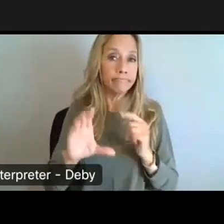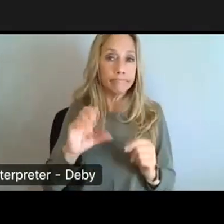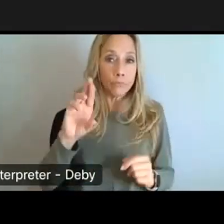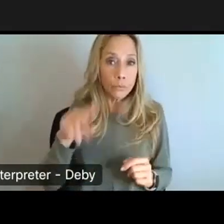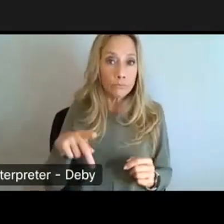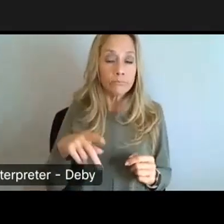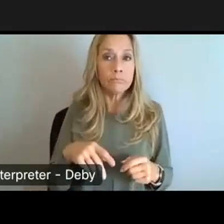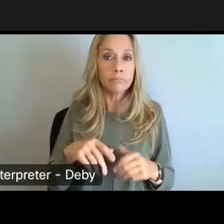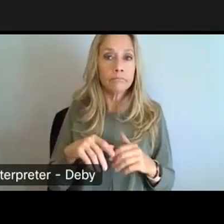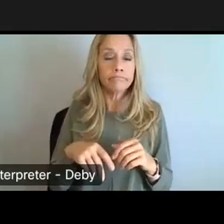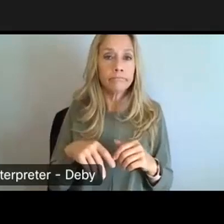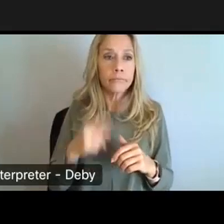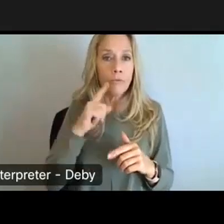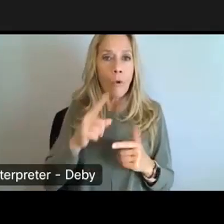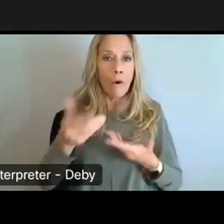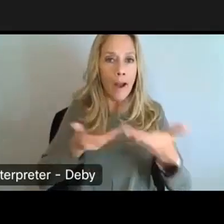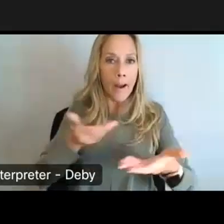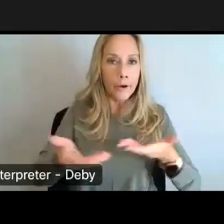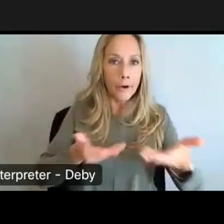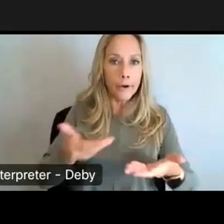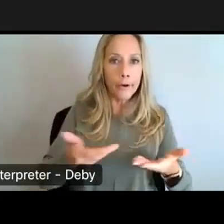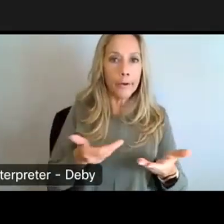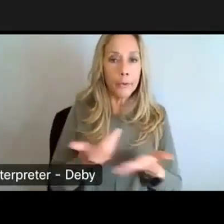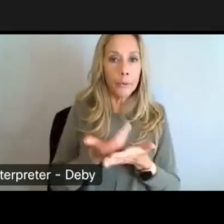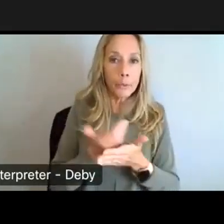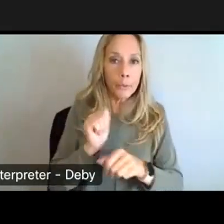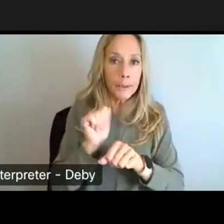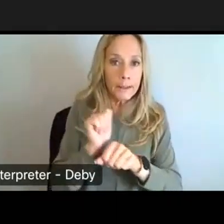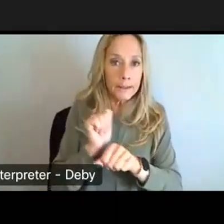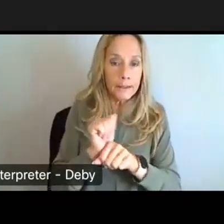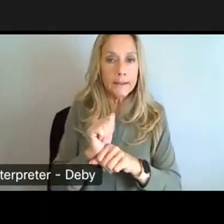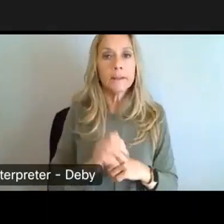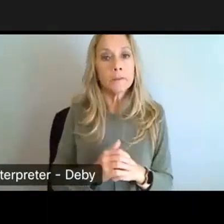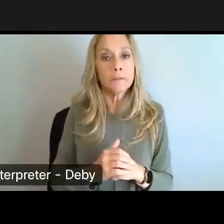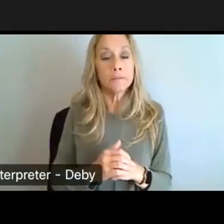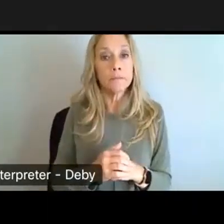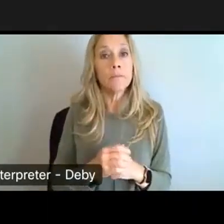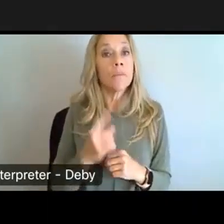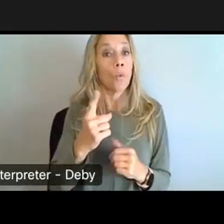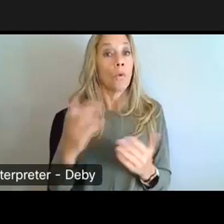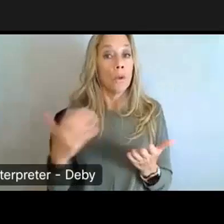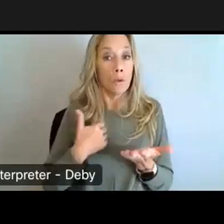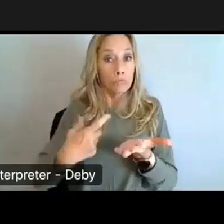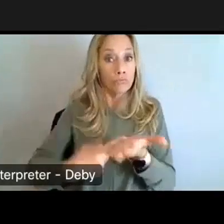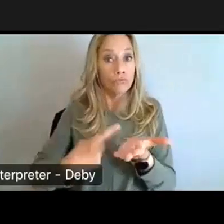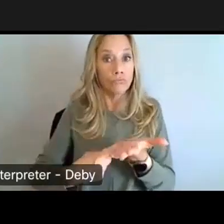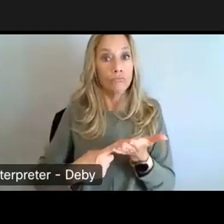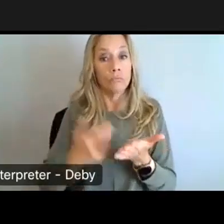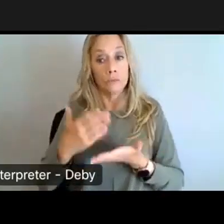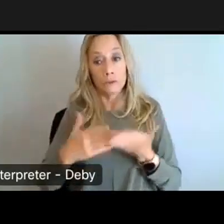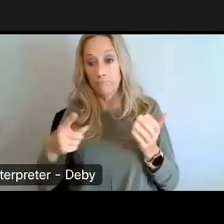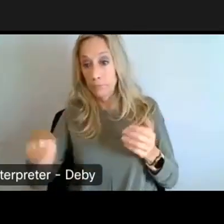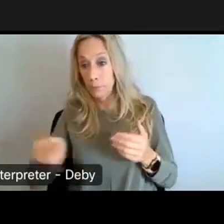hiring initiatives. And one thing I will talk to you, because I know there's people on the call right now